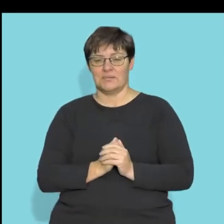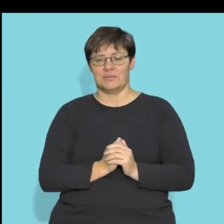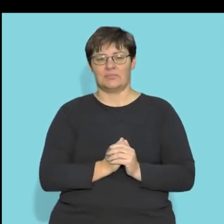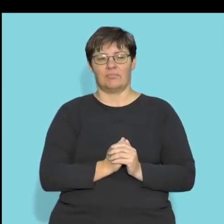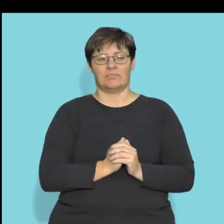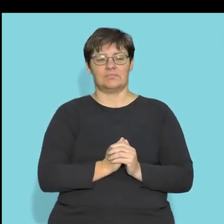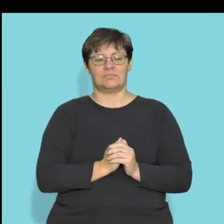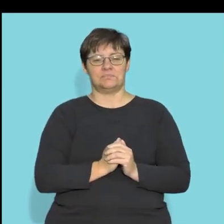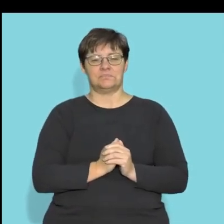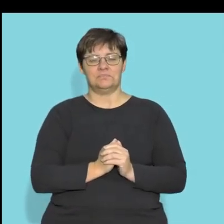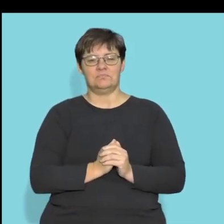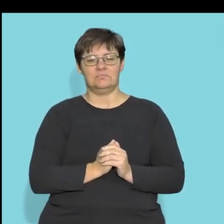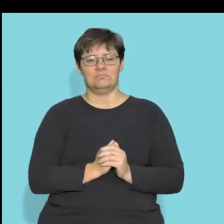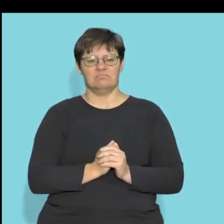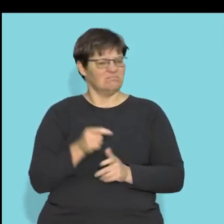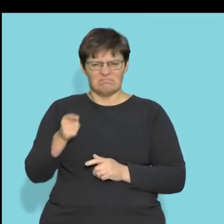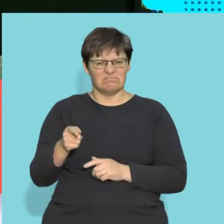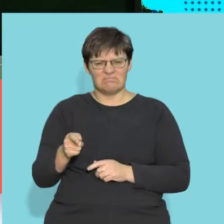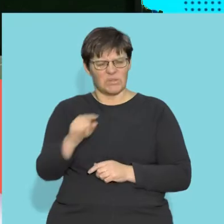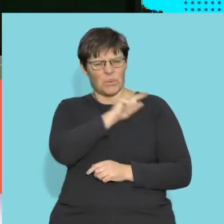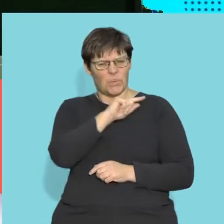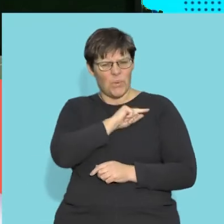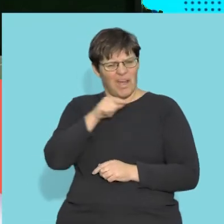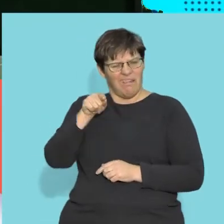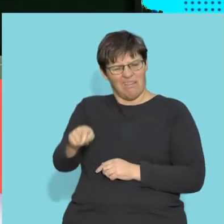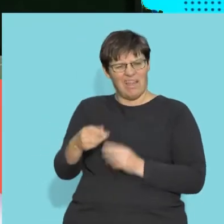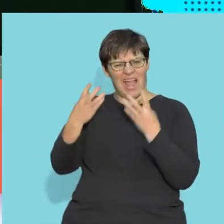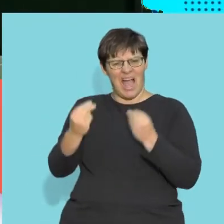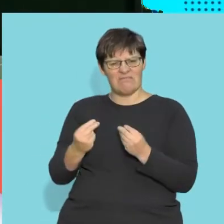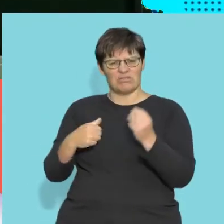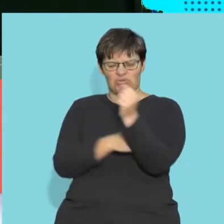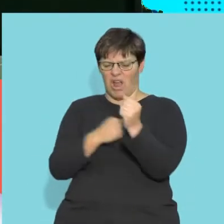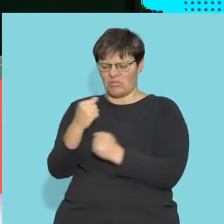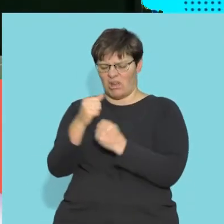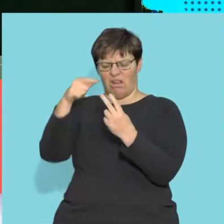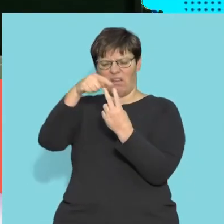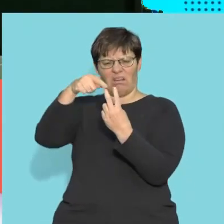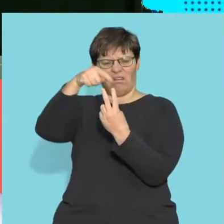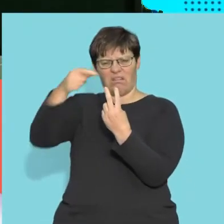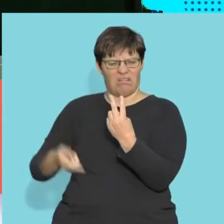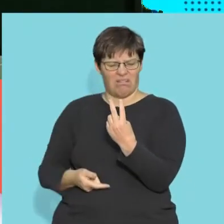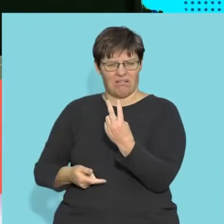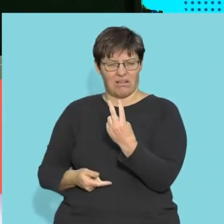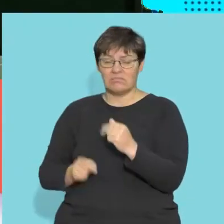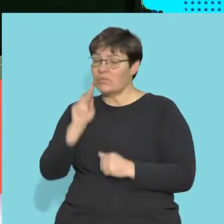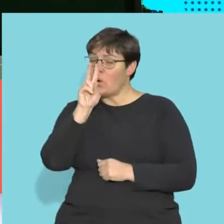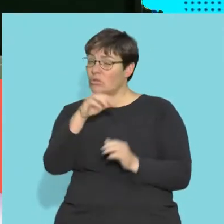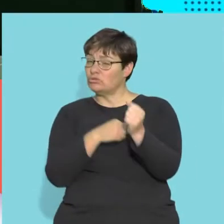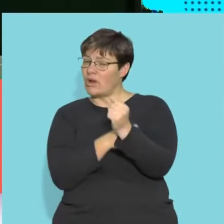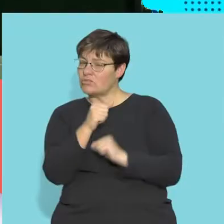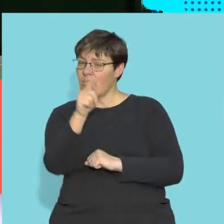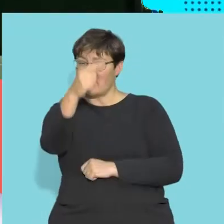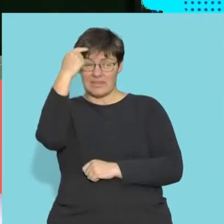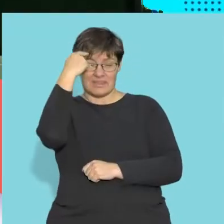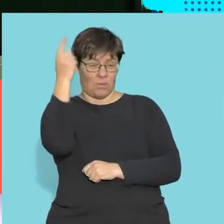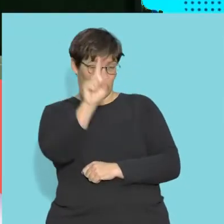when you come to why it's important that plant cells have the structure, when we look at the structure now, I want you to think